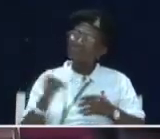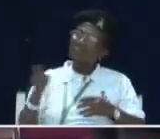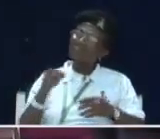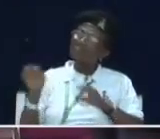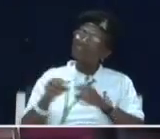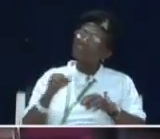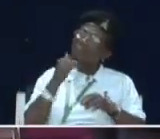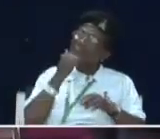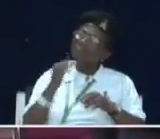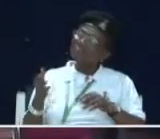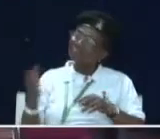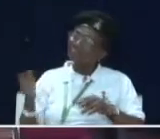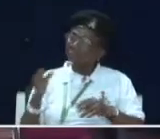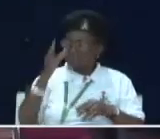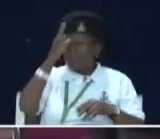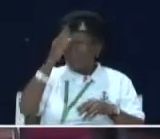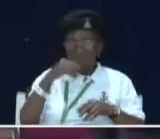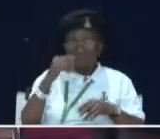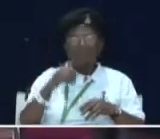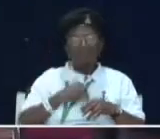know.